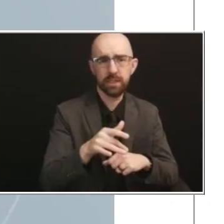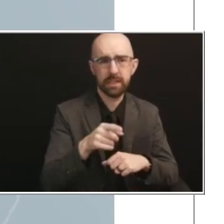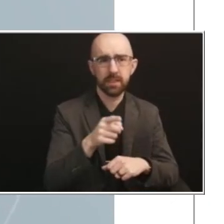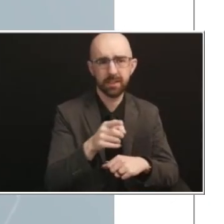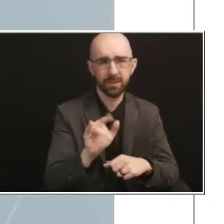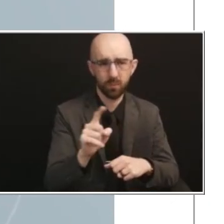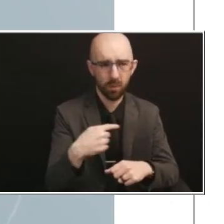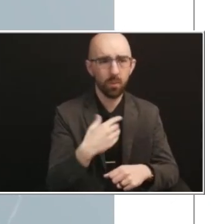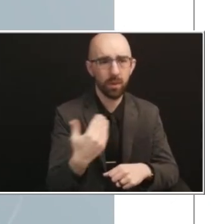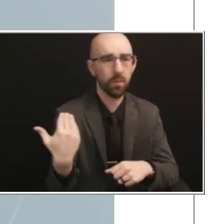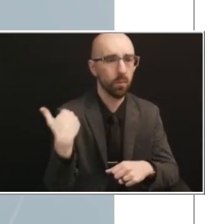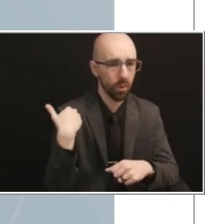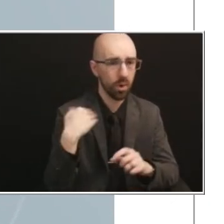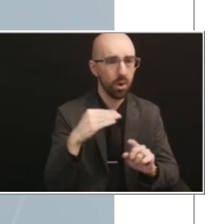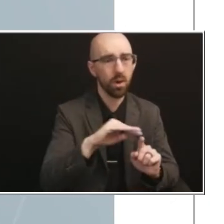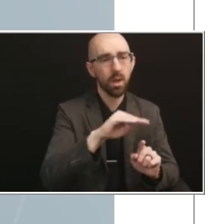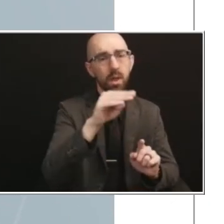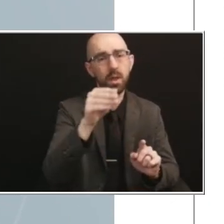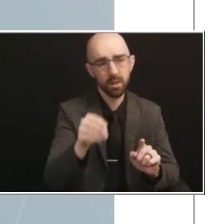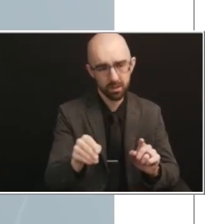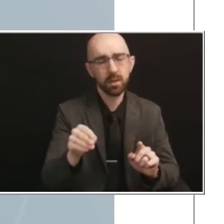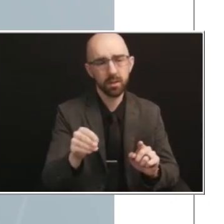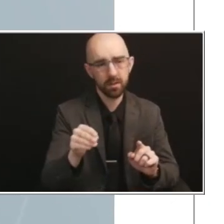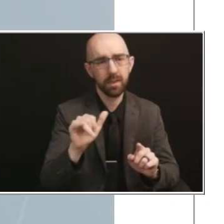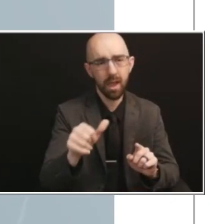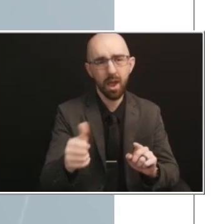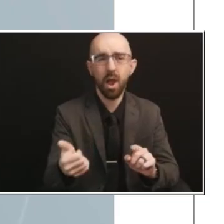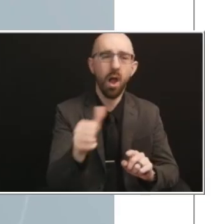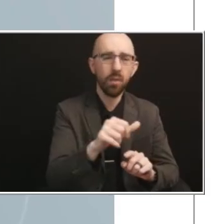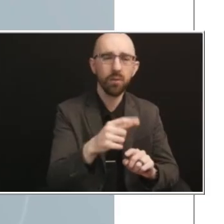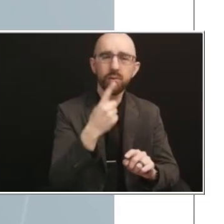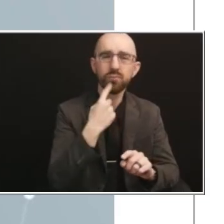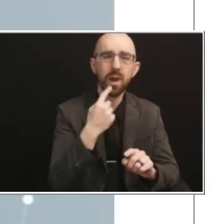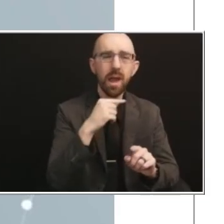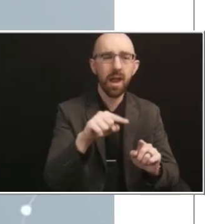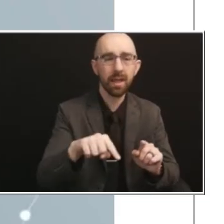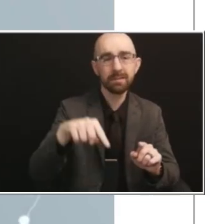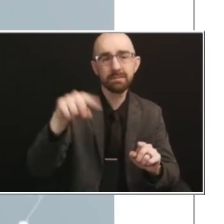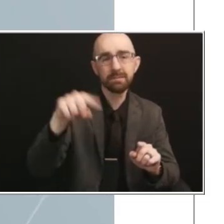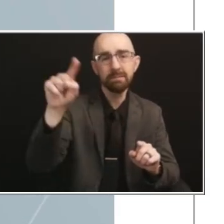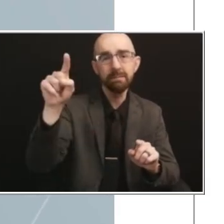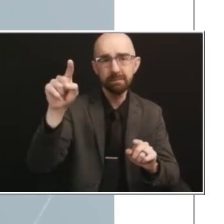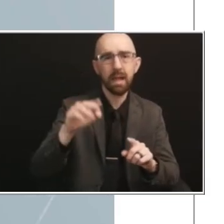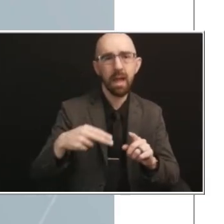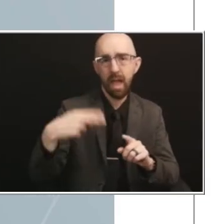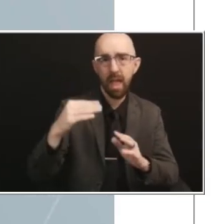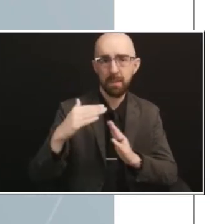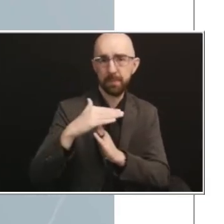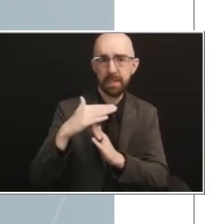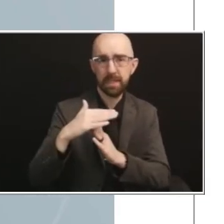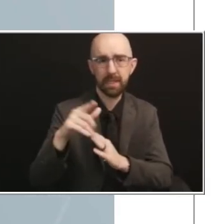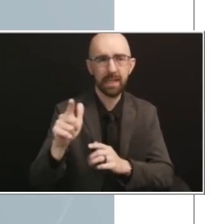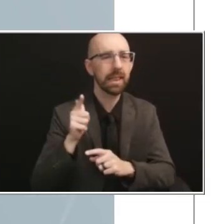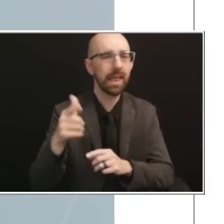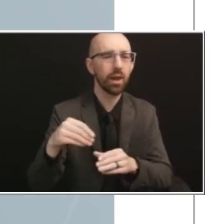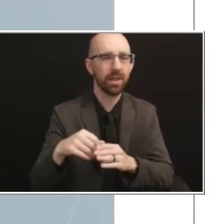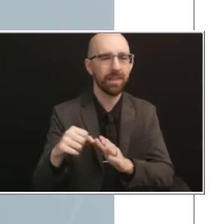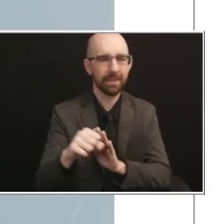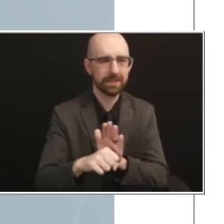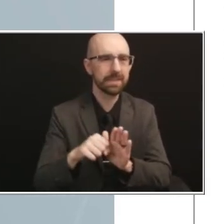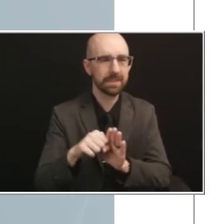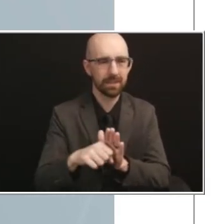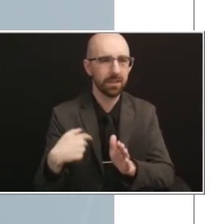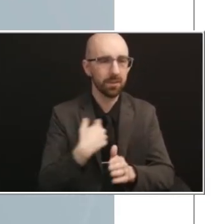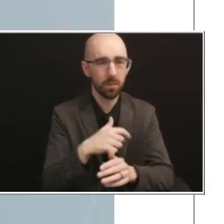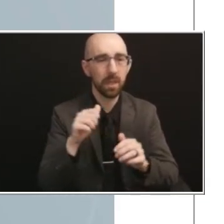We have come down. That other red line, that higher peak, is later in the season. So we can expect